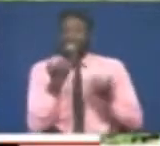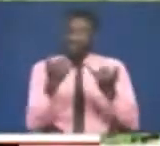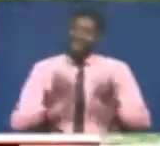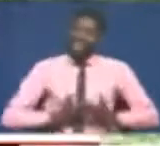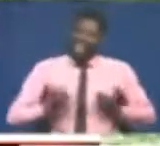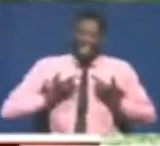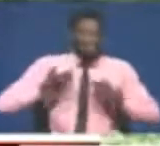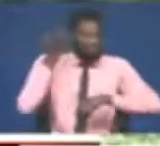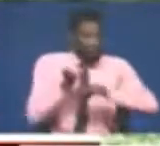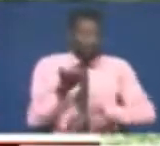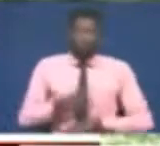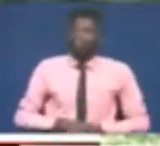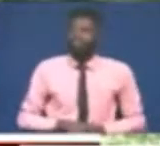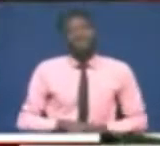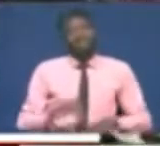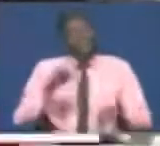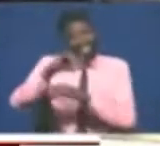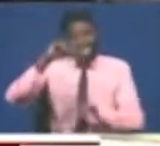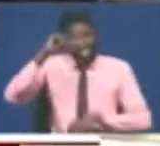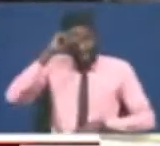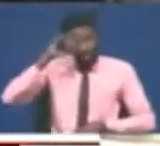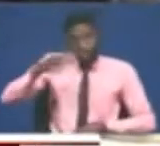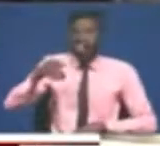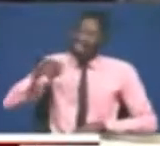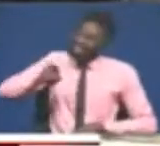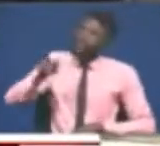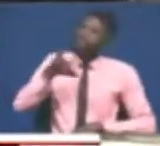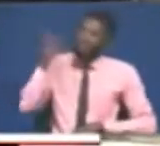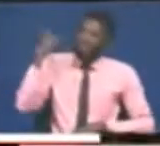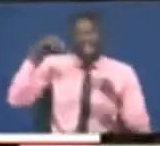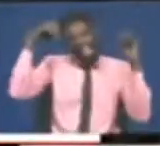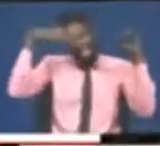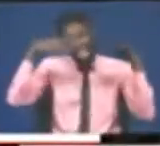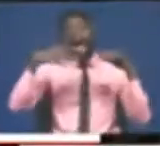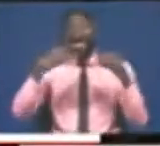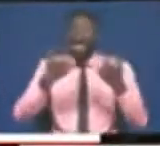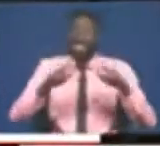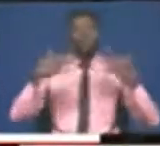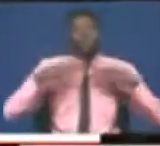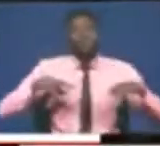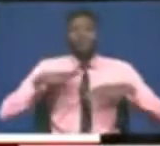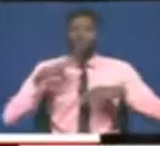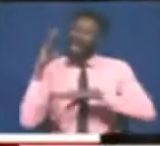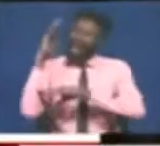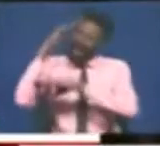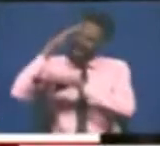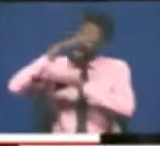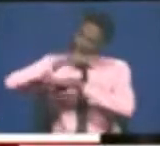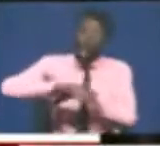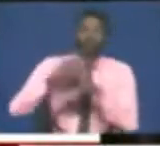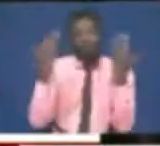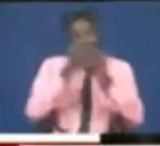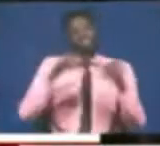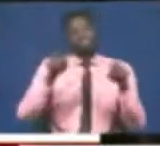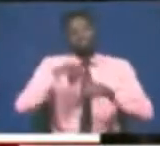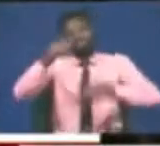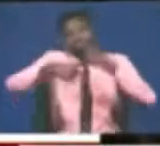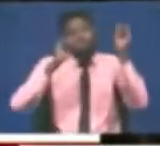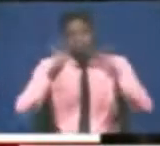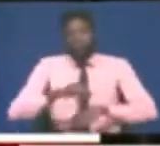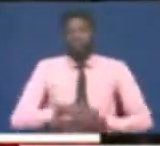county government to install lighting to enable a 24-hour economy. But your renovation imetusaidia sana. I think it was by the